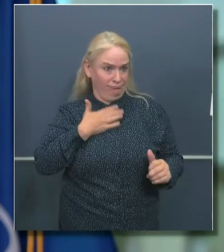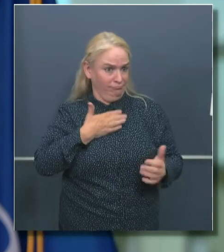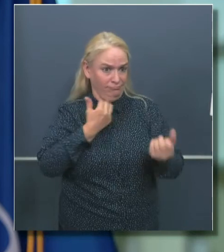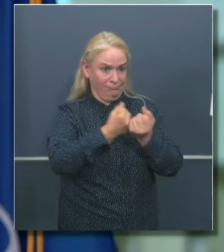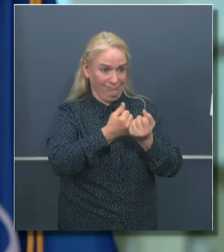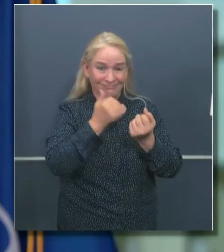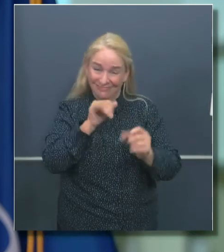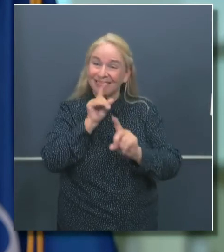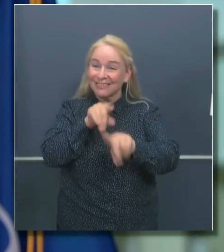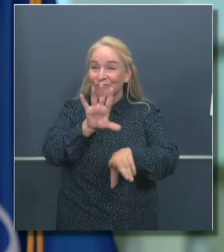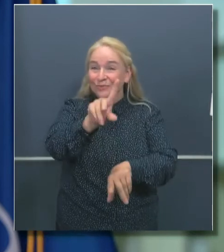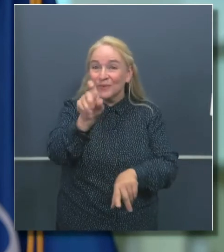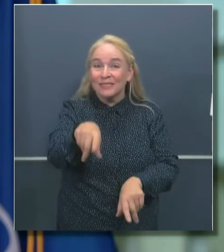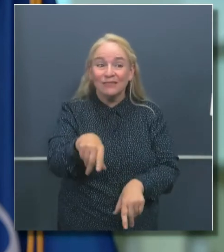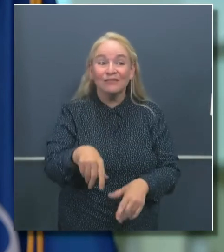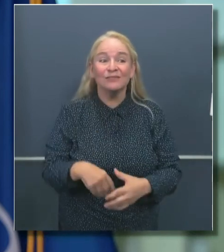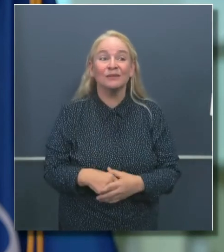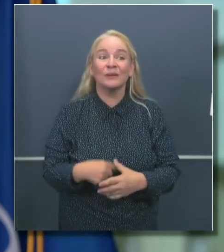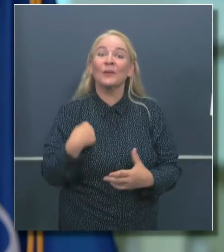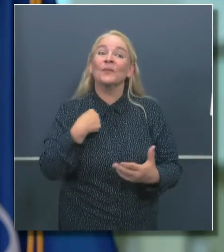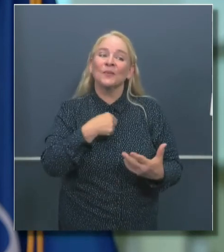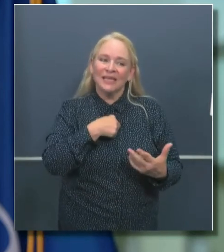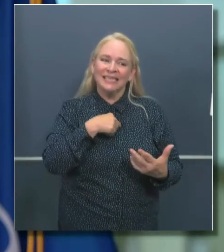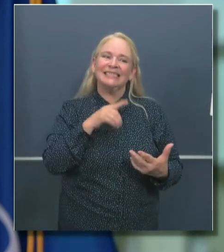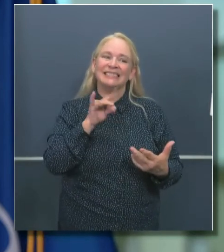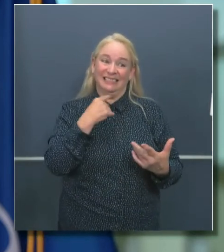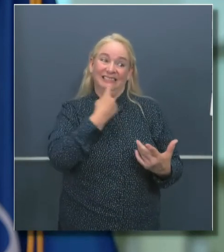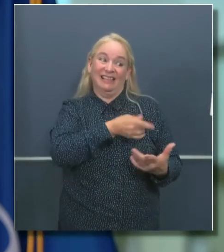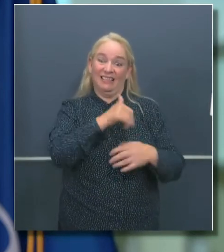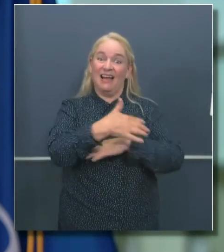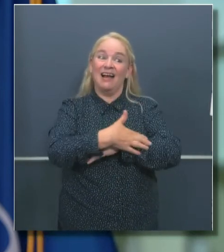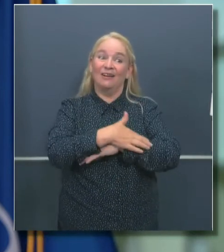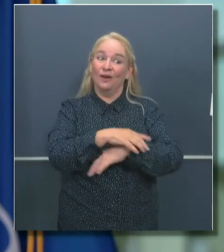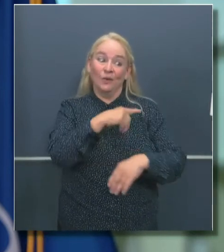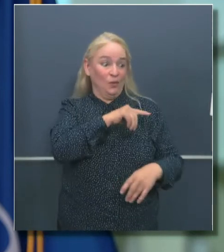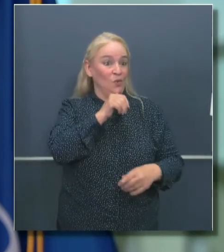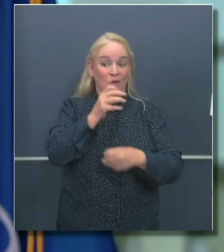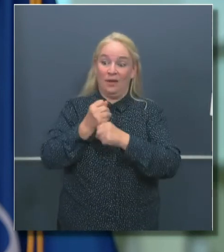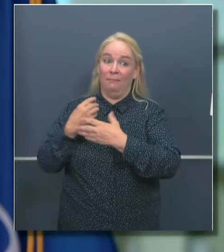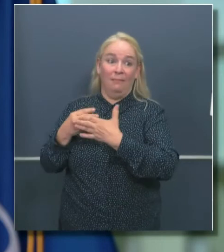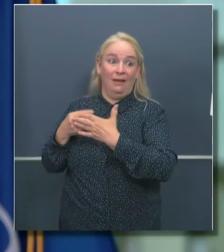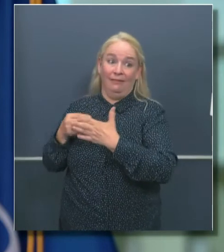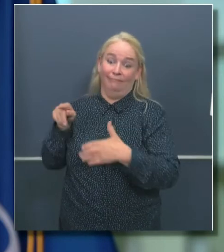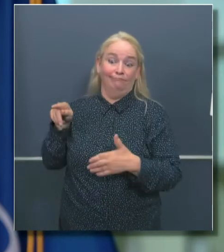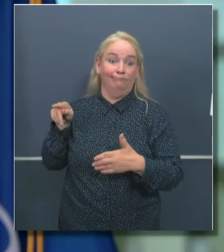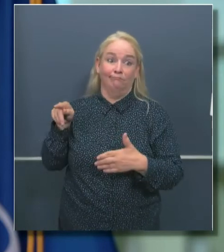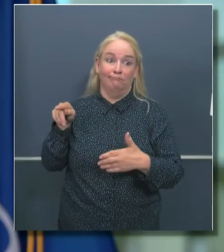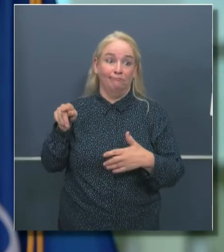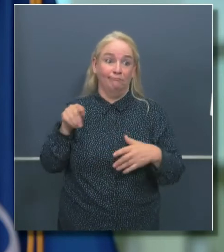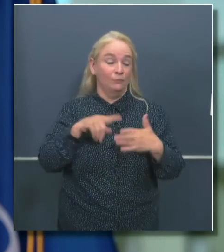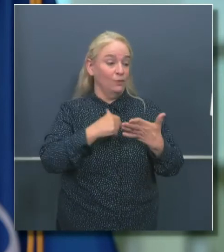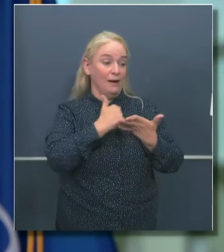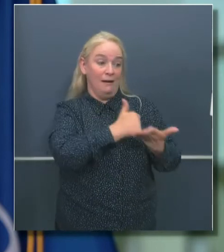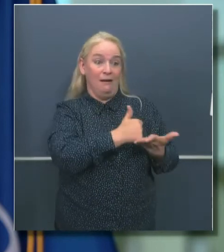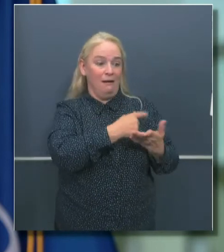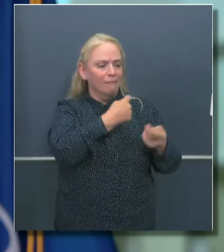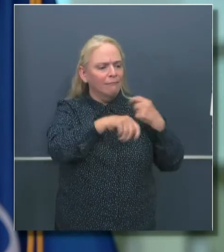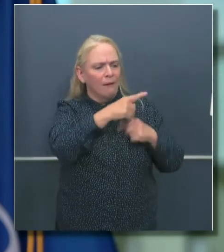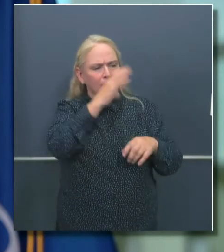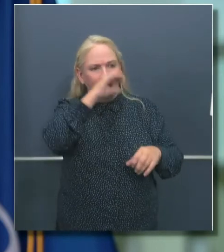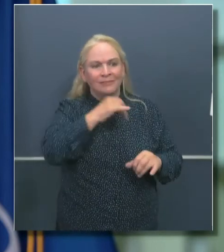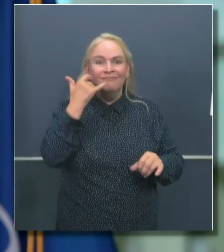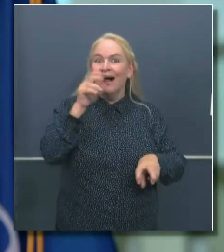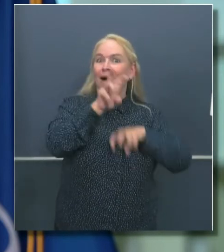of enforcing the health ordinance and the mandates that we are providing. I yesterday announced that we have